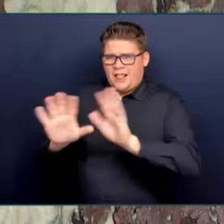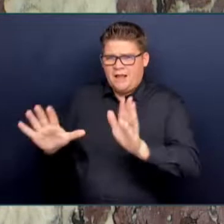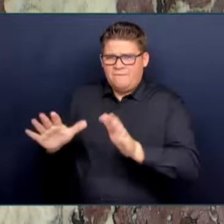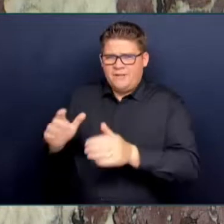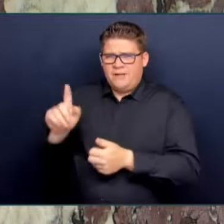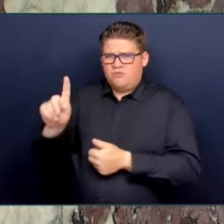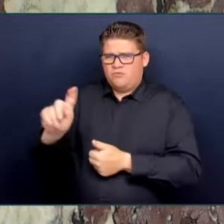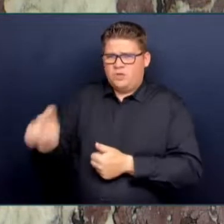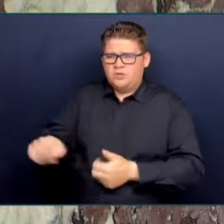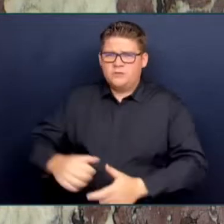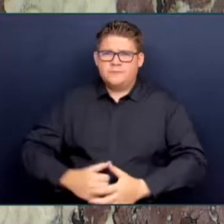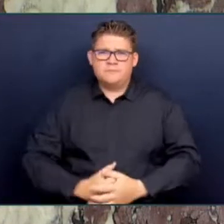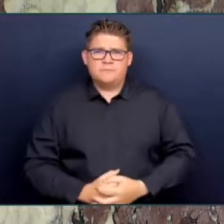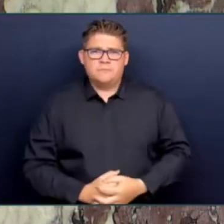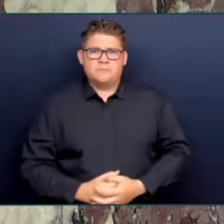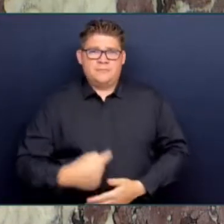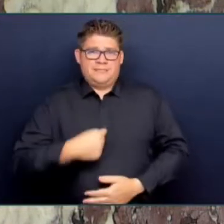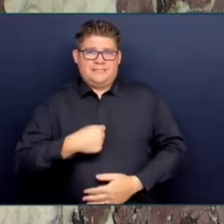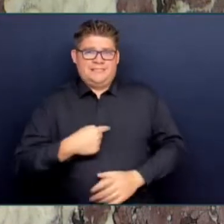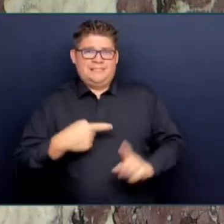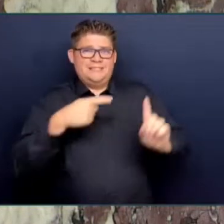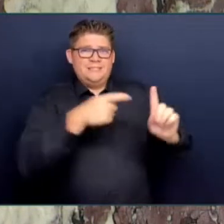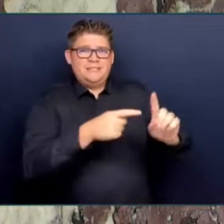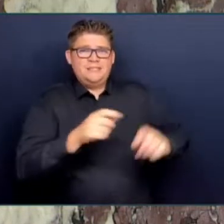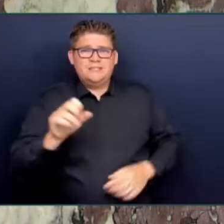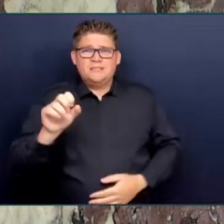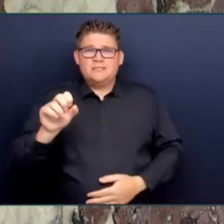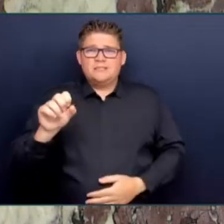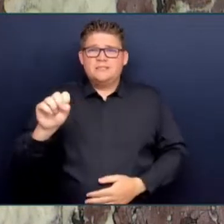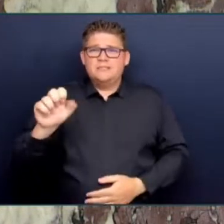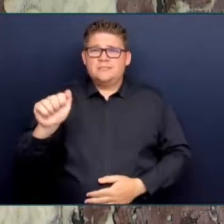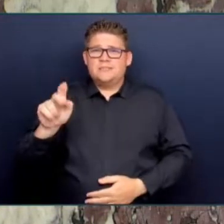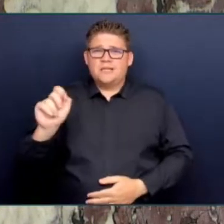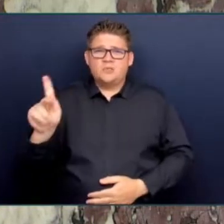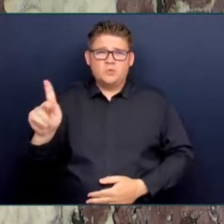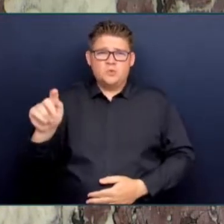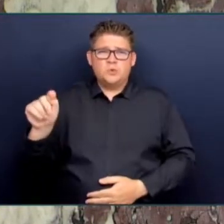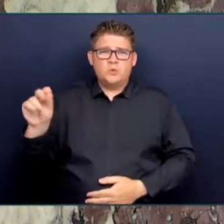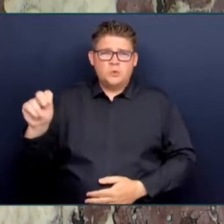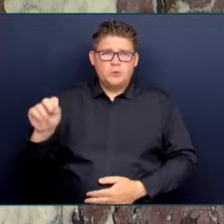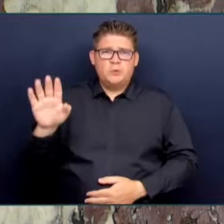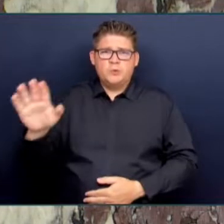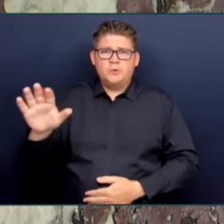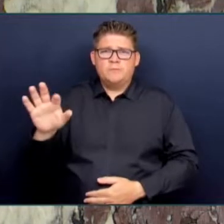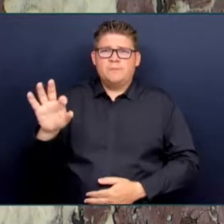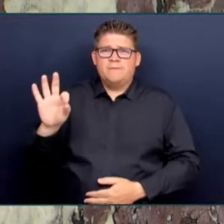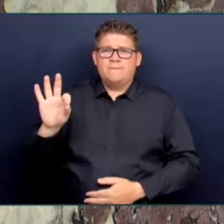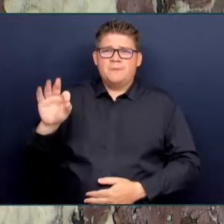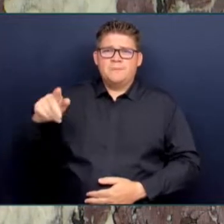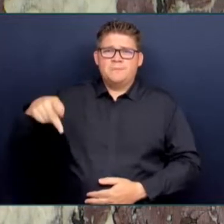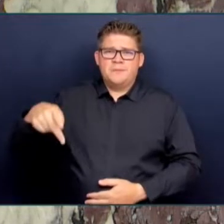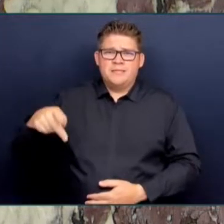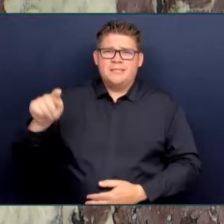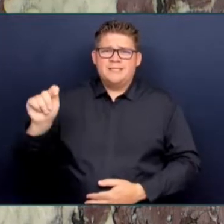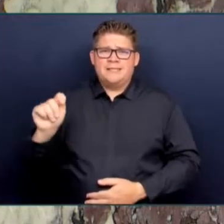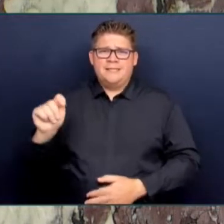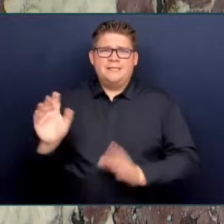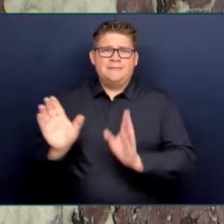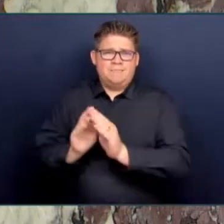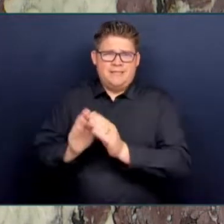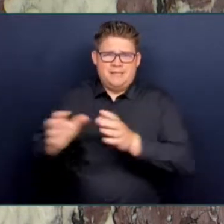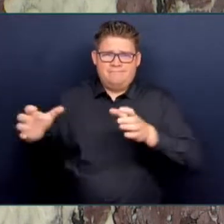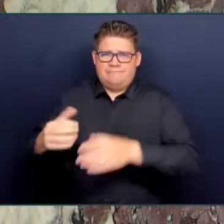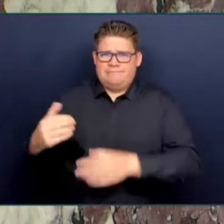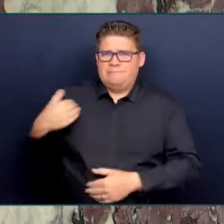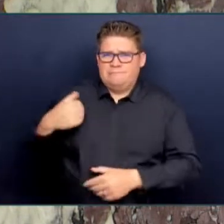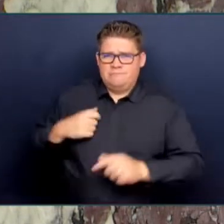Saskatoon at the FPT meeting this summer where we discussed this very issue. And I can tell you it was